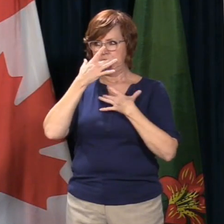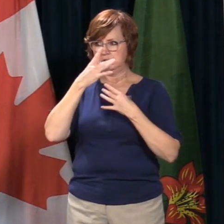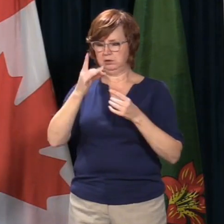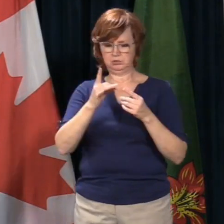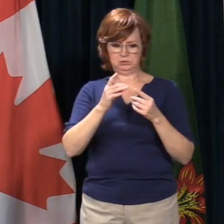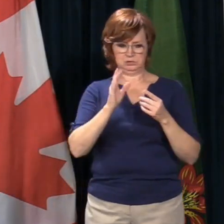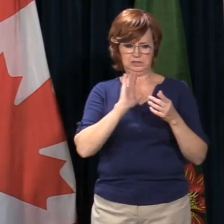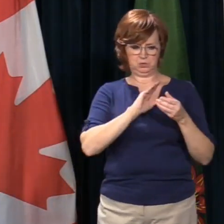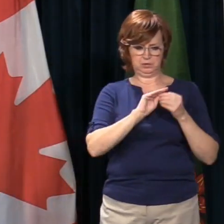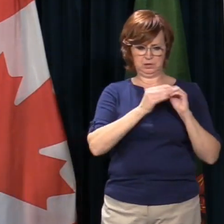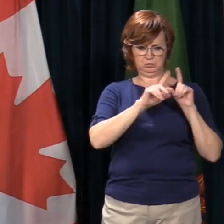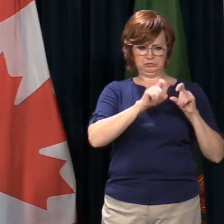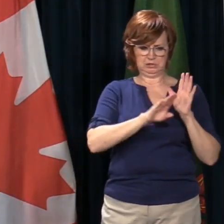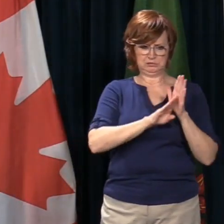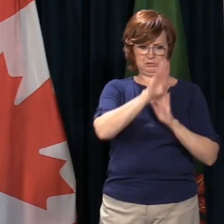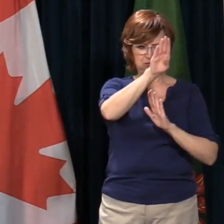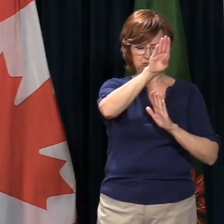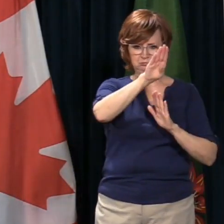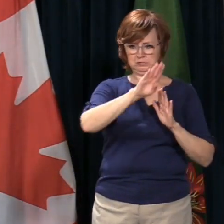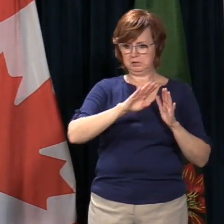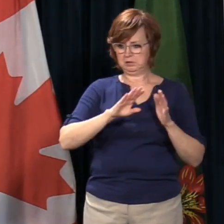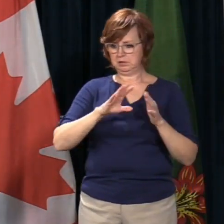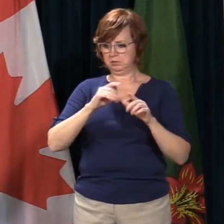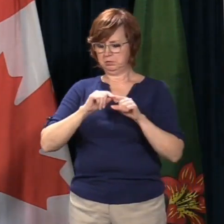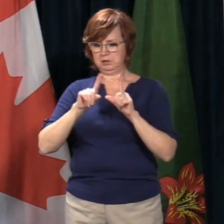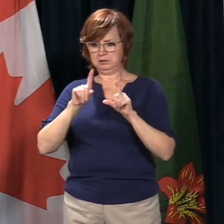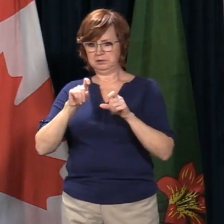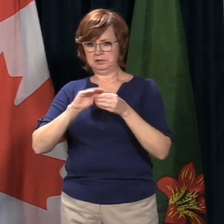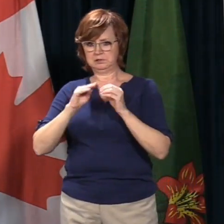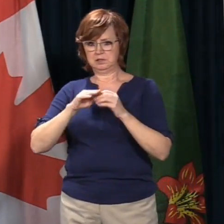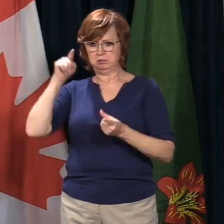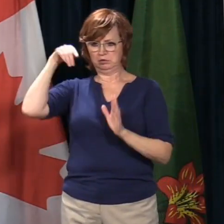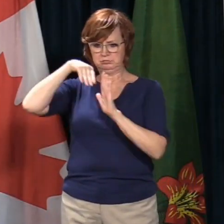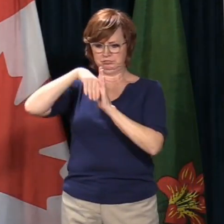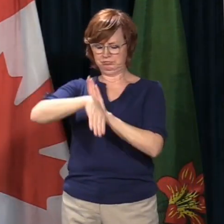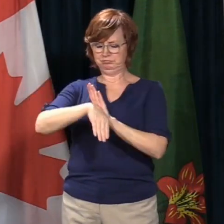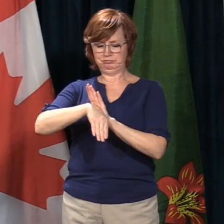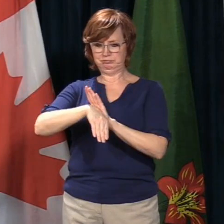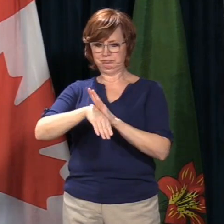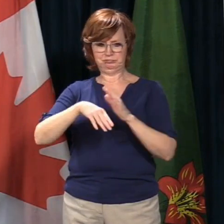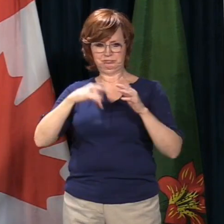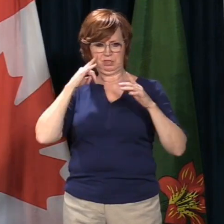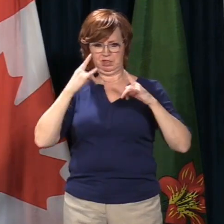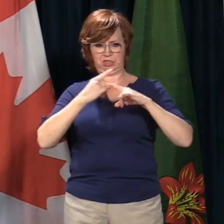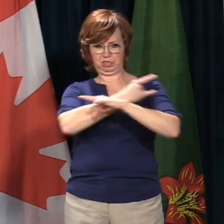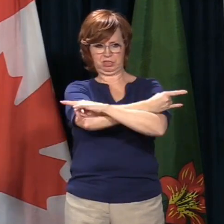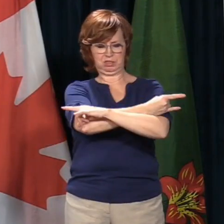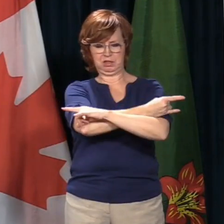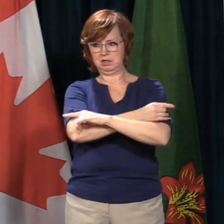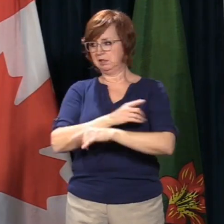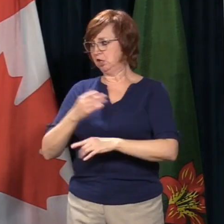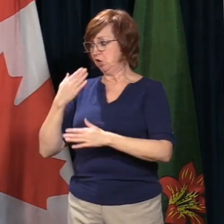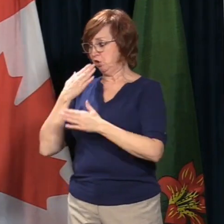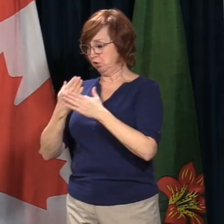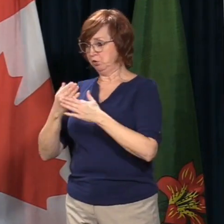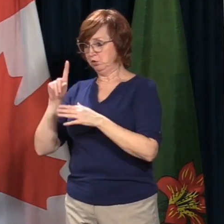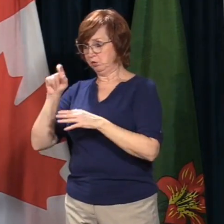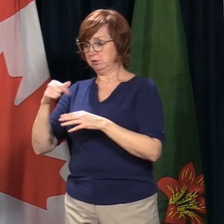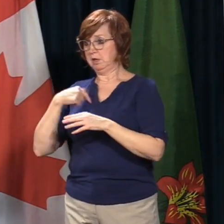efforts when the actual number of tests done are decreasing? No, it's a great question, and I'll start, and then I'm going to turn it back over to